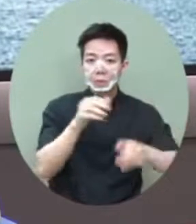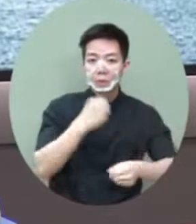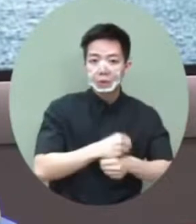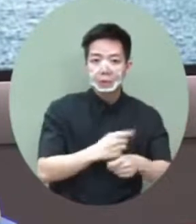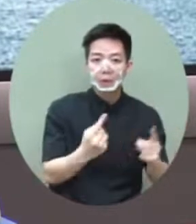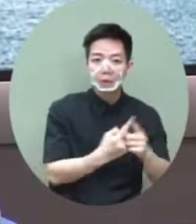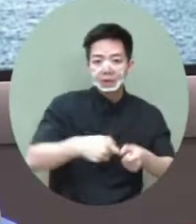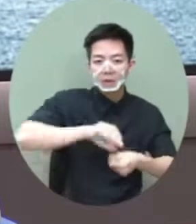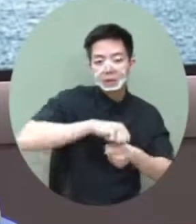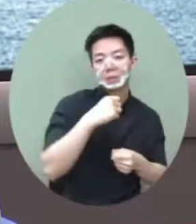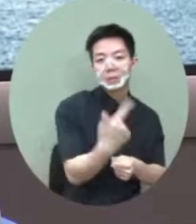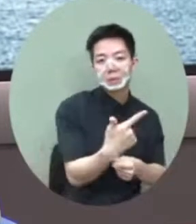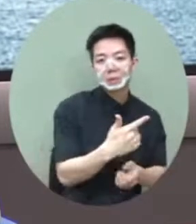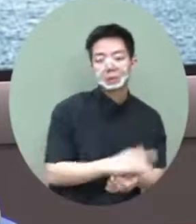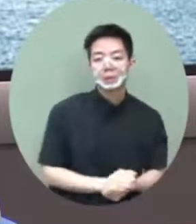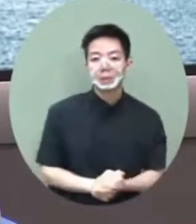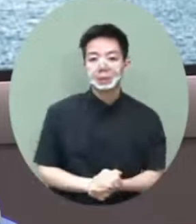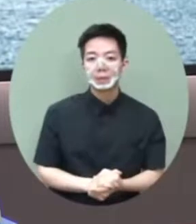Hotel